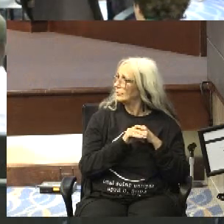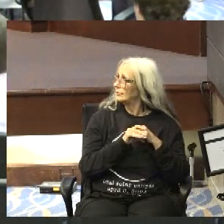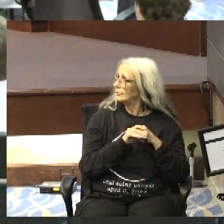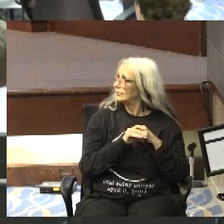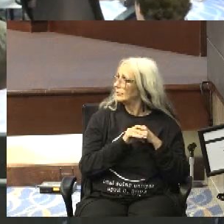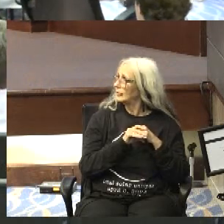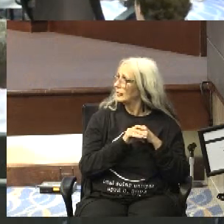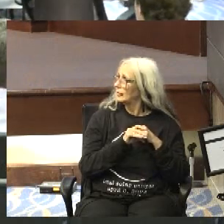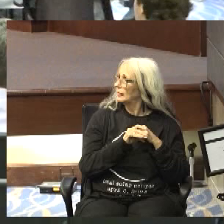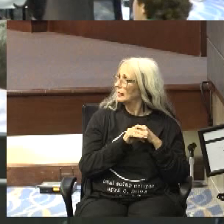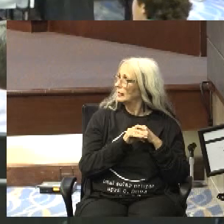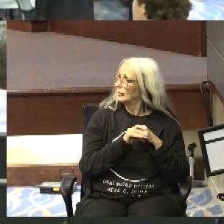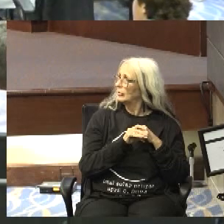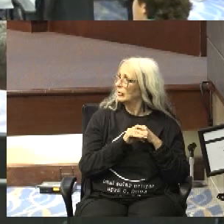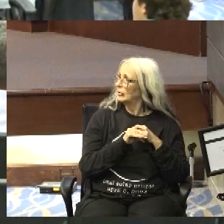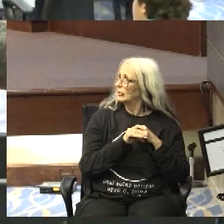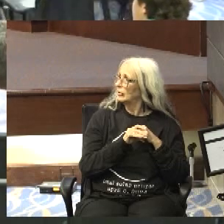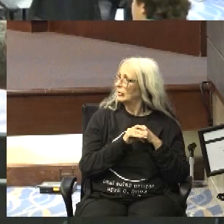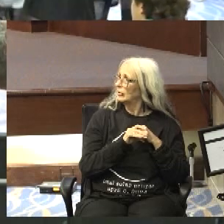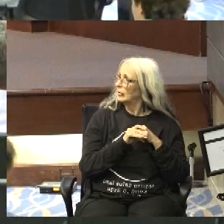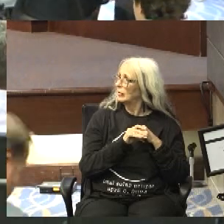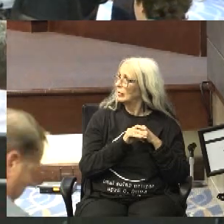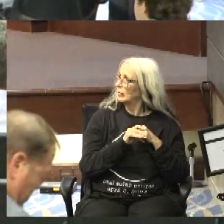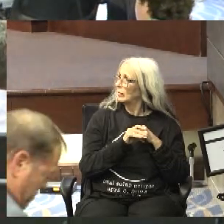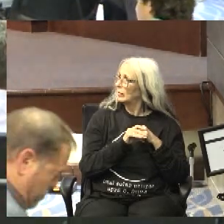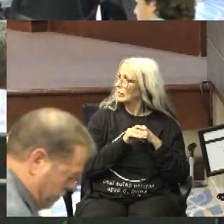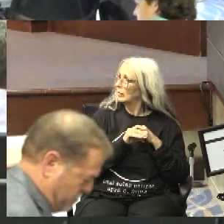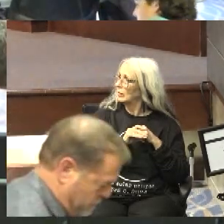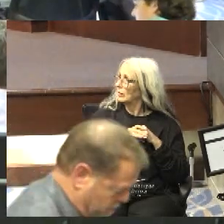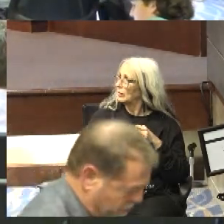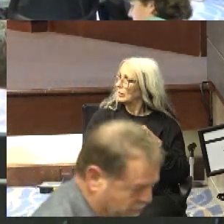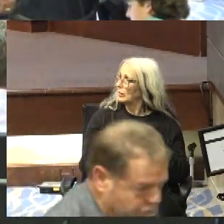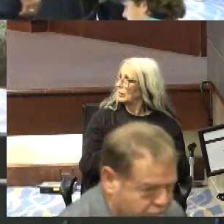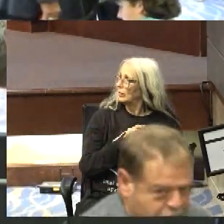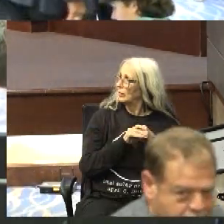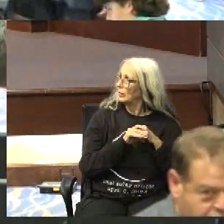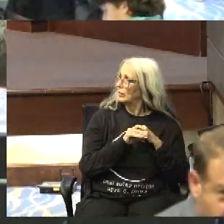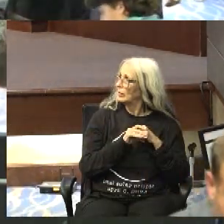Mayor, sorry, I'll call the next work session from here and then I'll make my way back up.